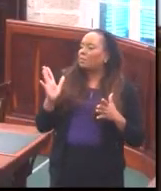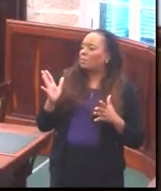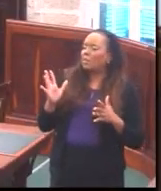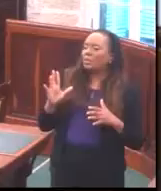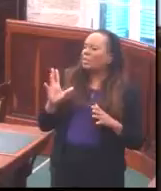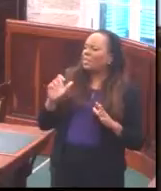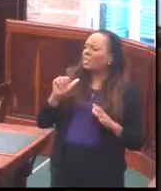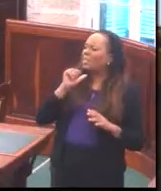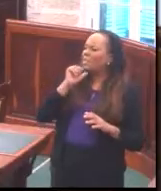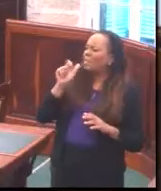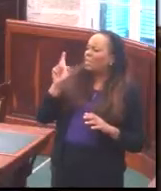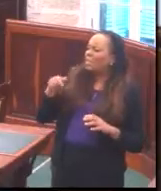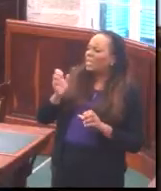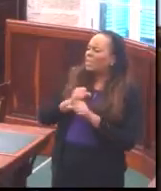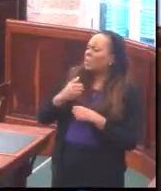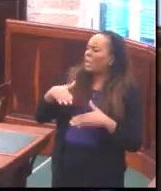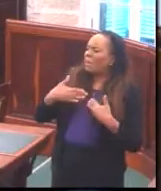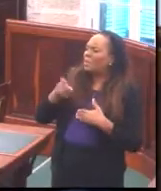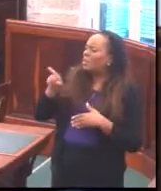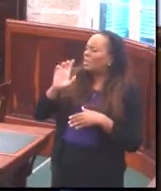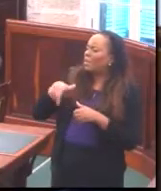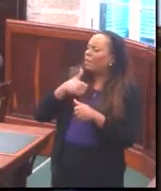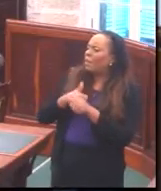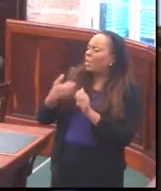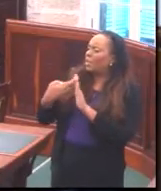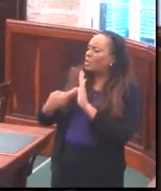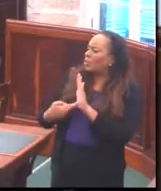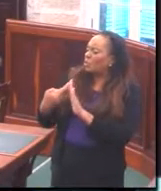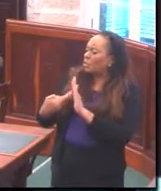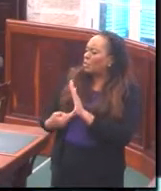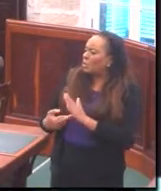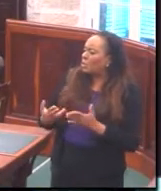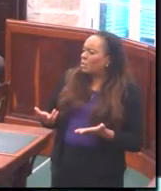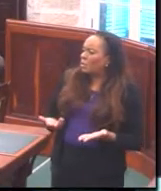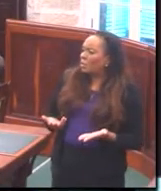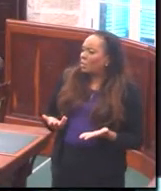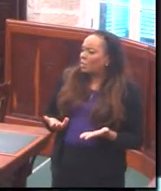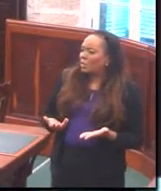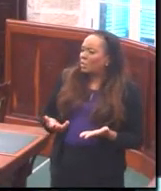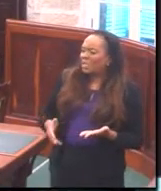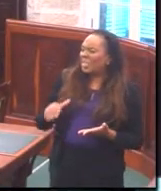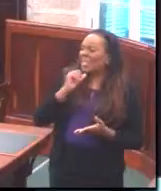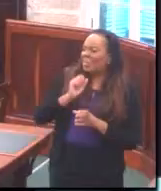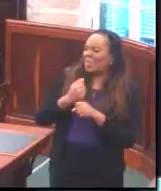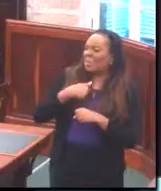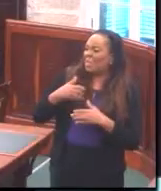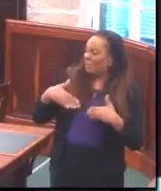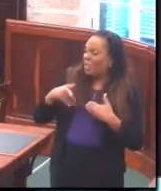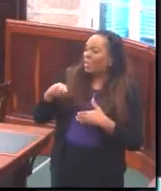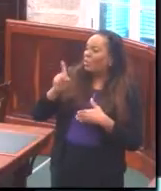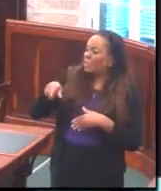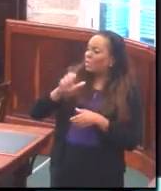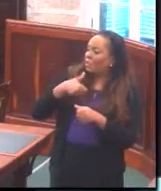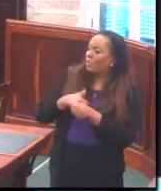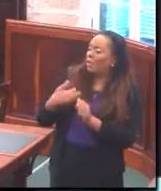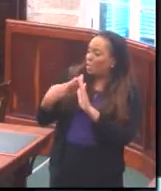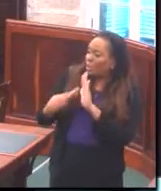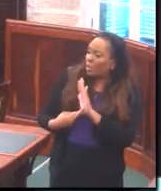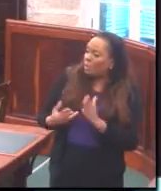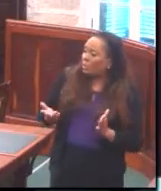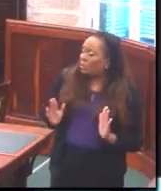me. Adhere to the standing order. You're not pleasing the chair. You are adhering to the standing